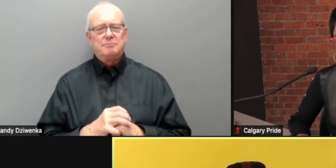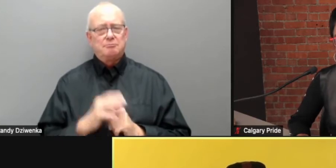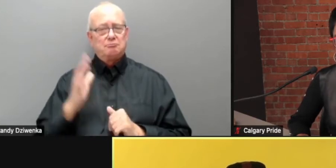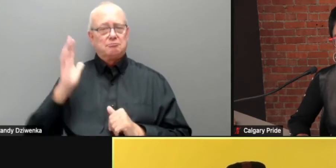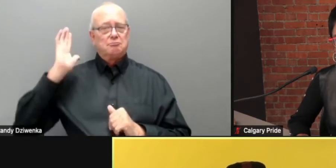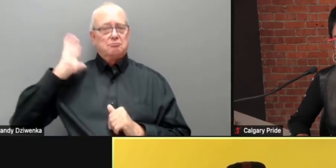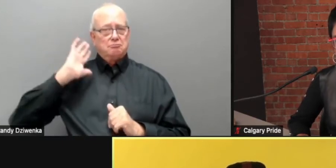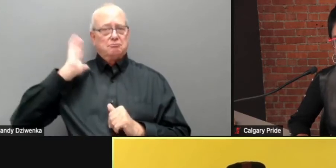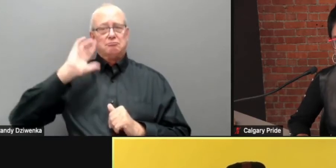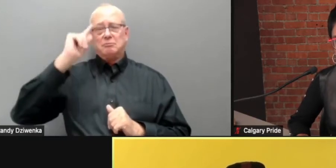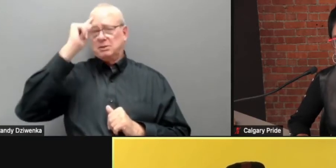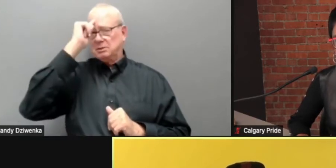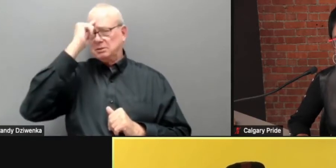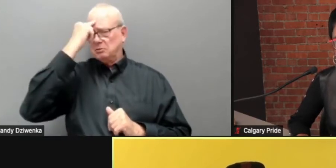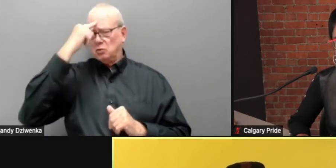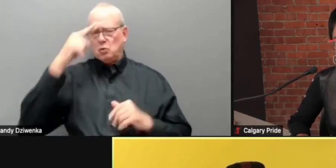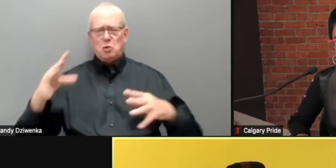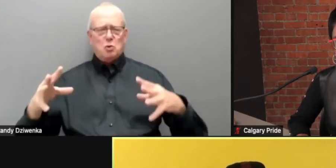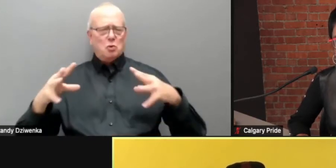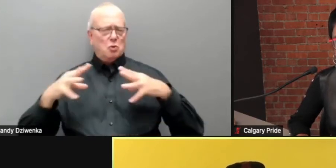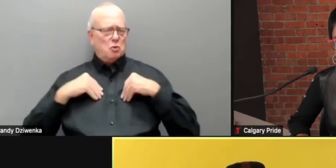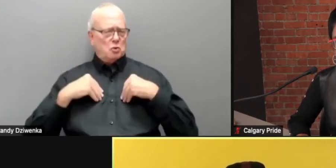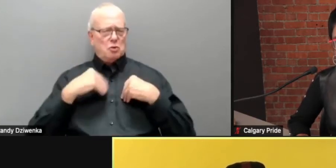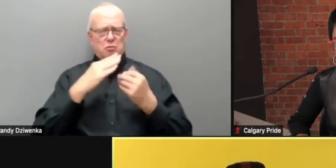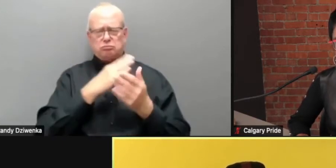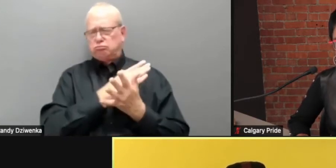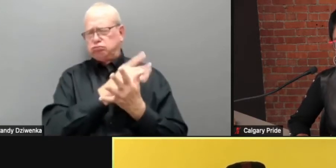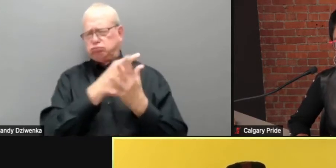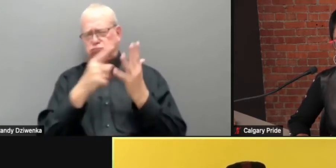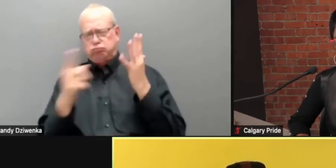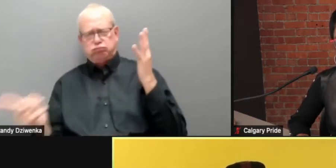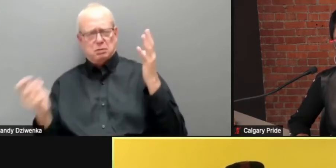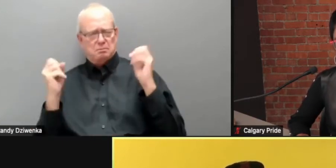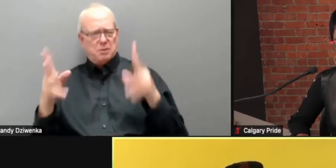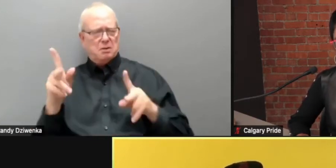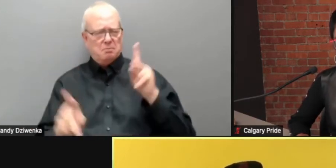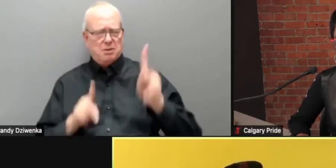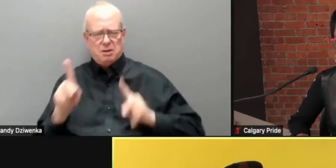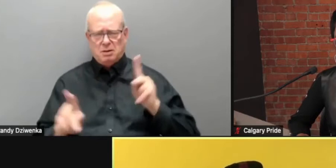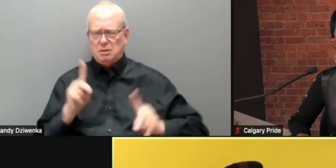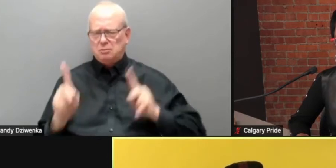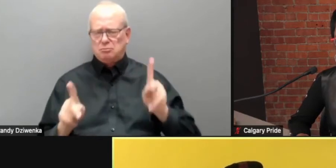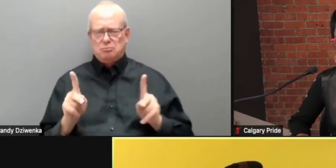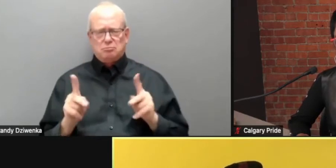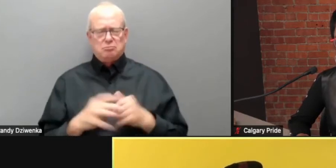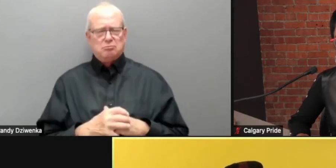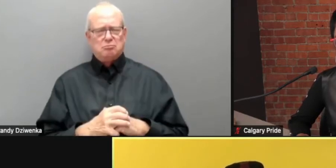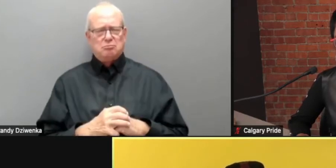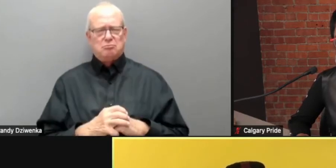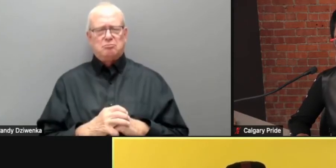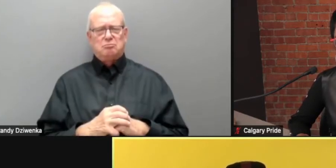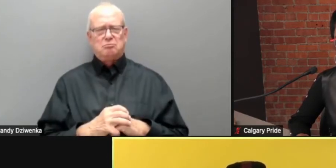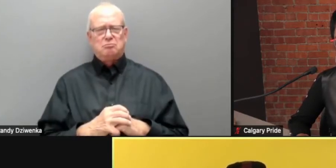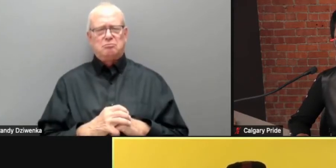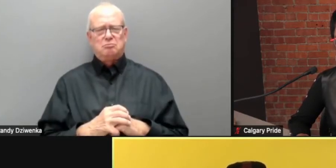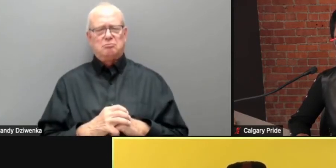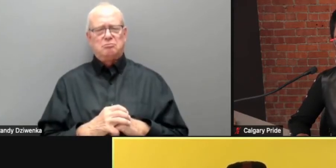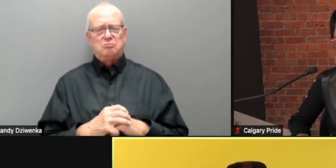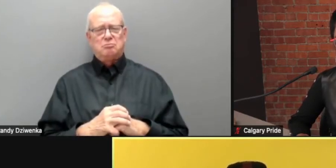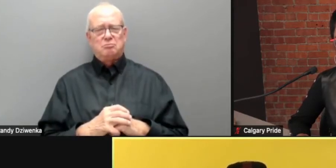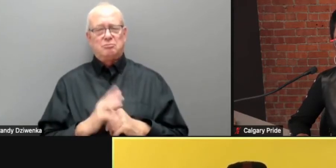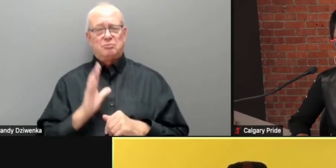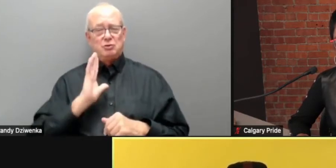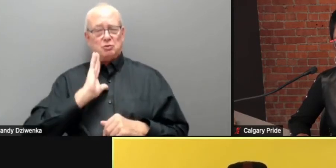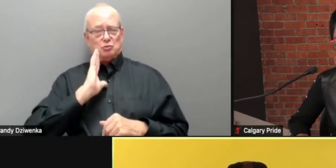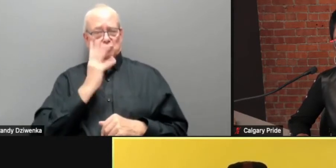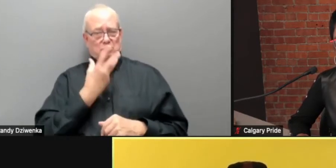had diverse communities with us, and amongst them the trans community, the transgender community, and particularly